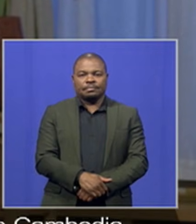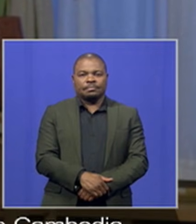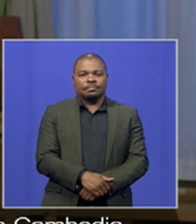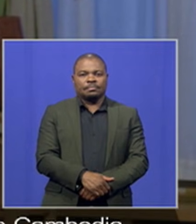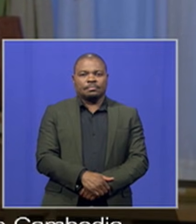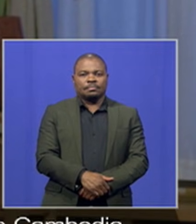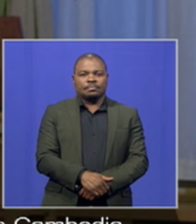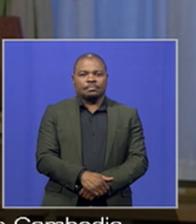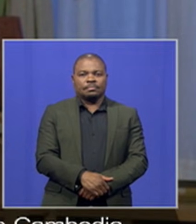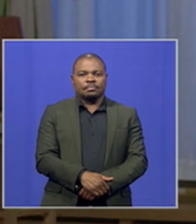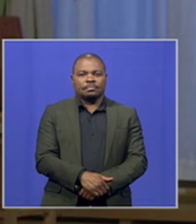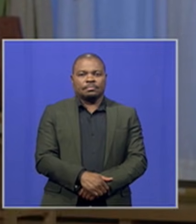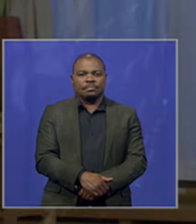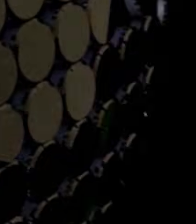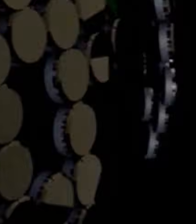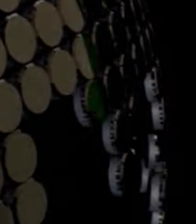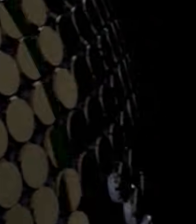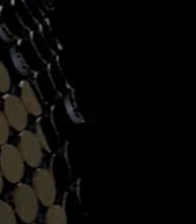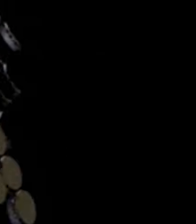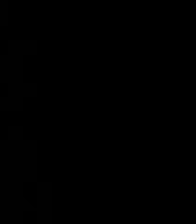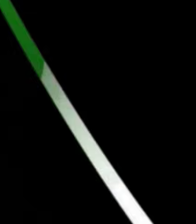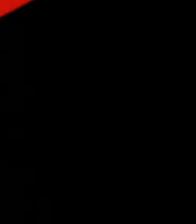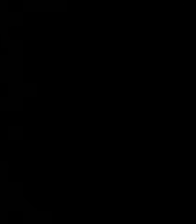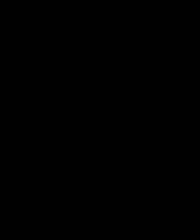Have strong institutions with